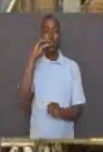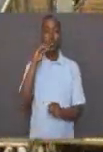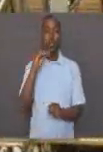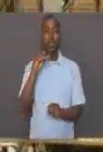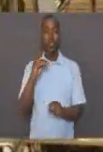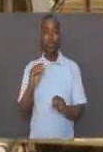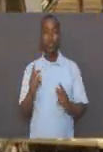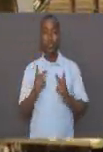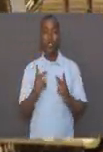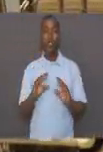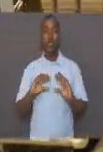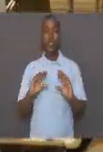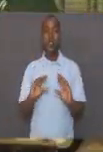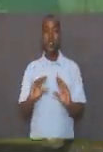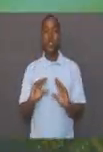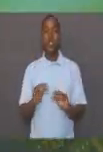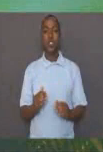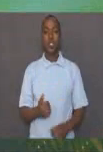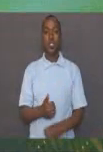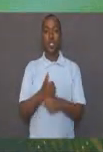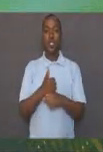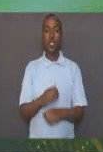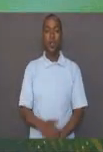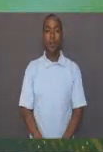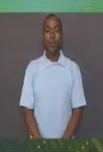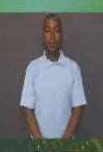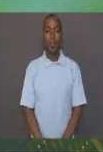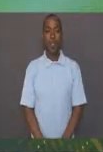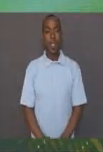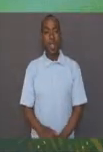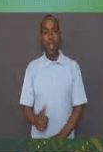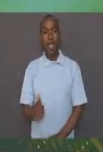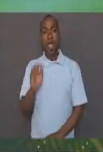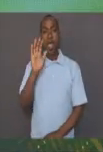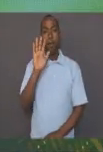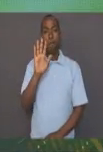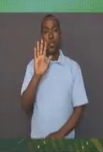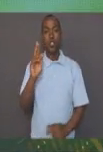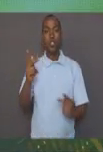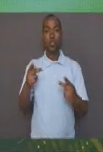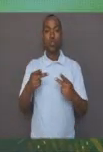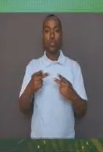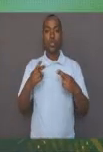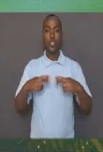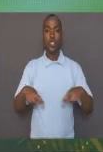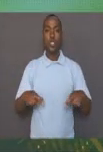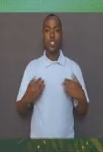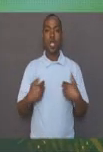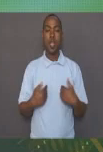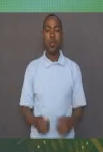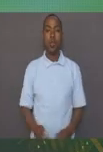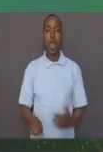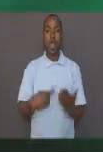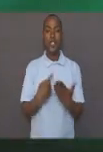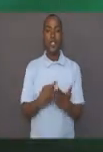raise livestock. There are 5 main areas of research. They